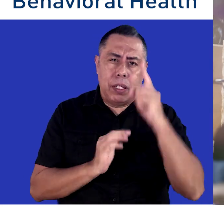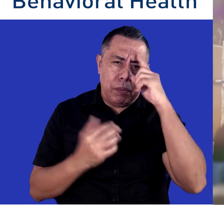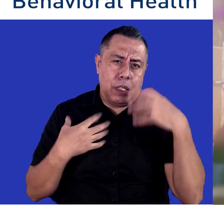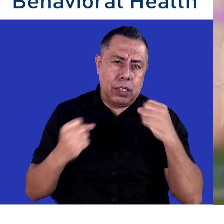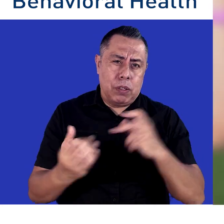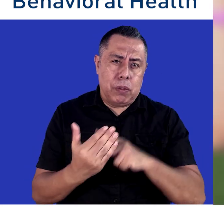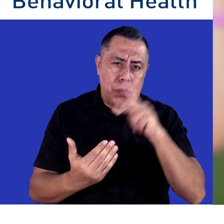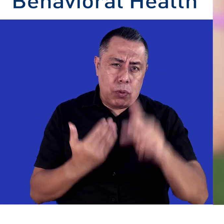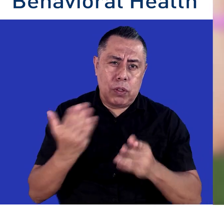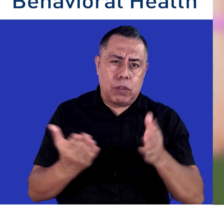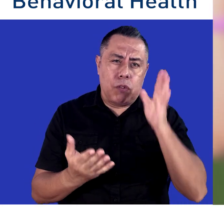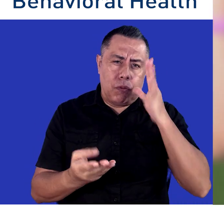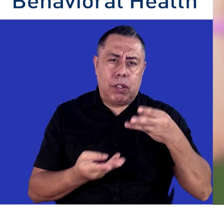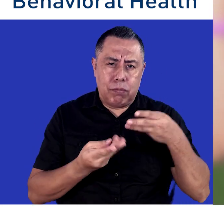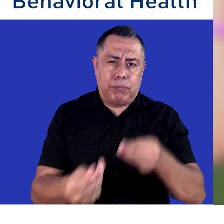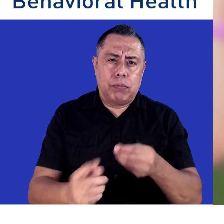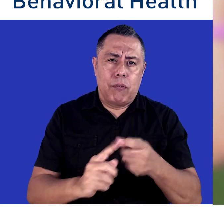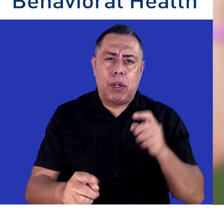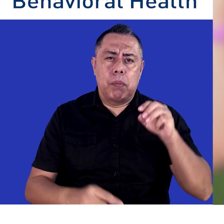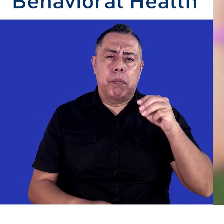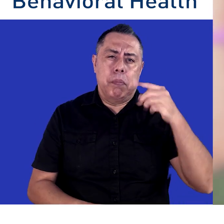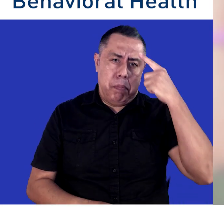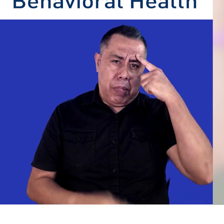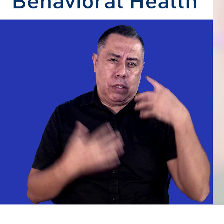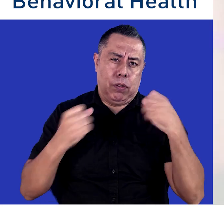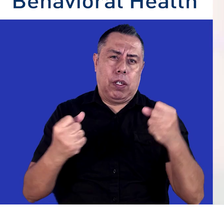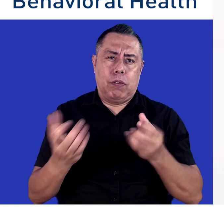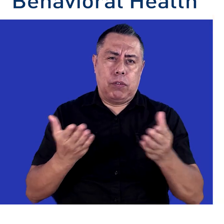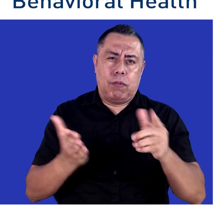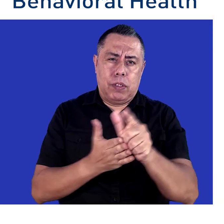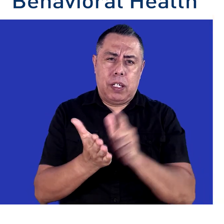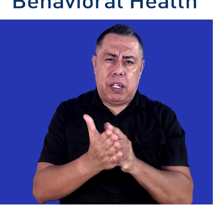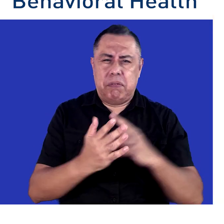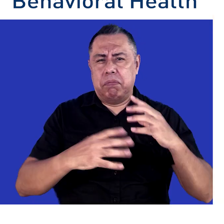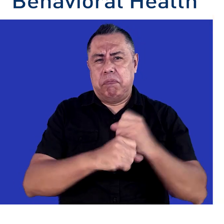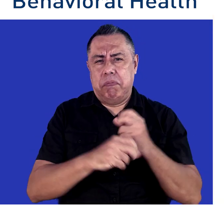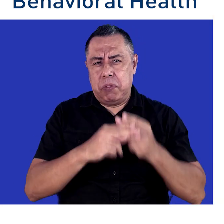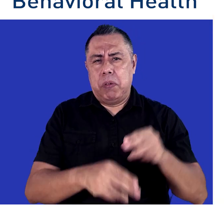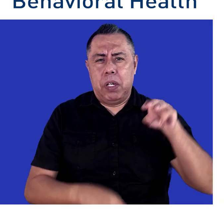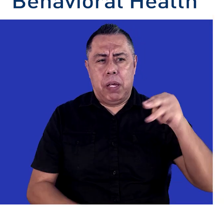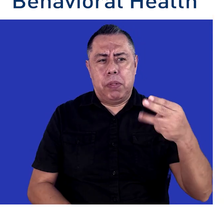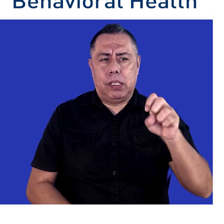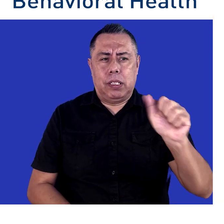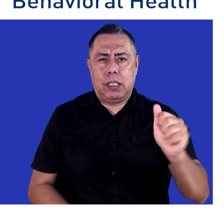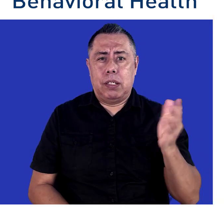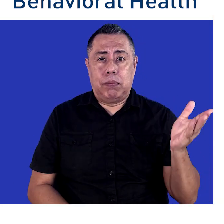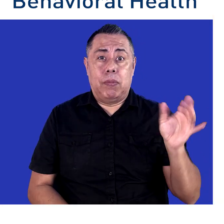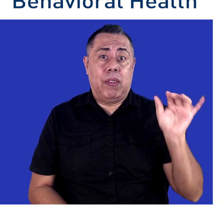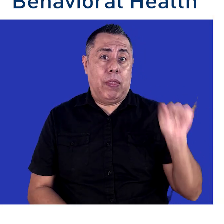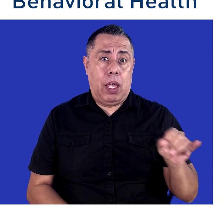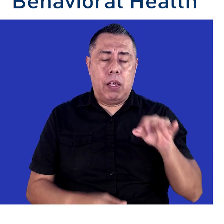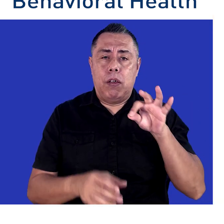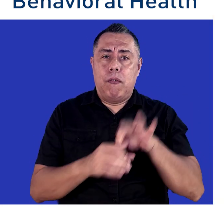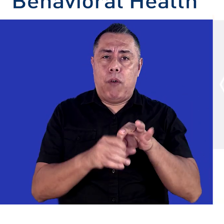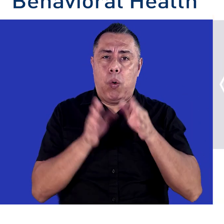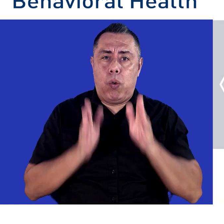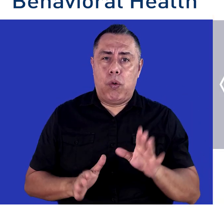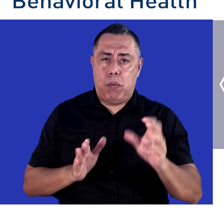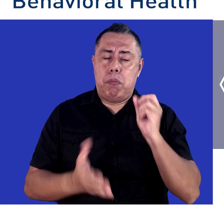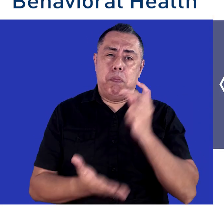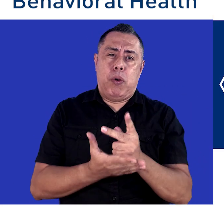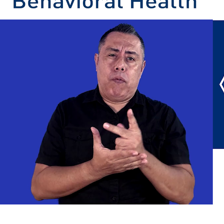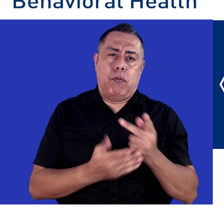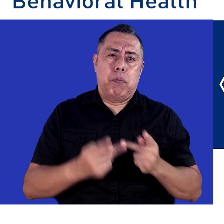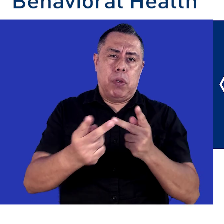and services to be funded by the Mental Health Services Act, also known as MHSA or MISA, a voter-approved proposition